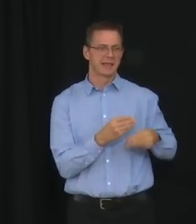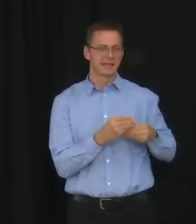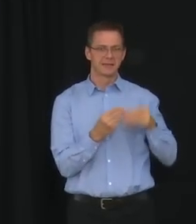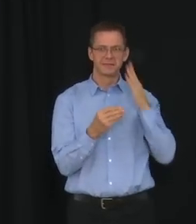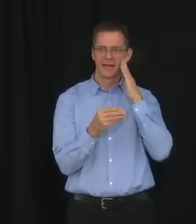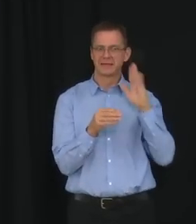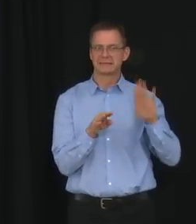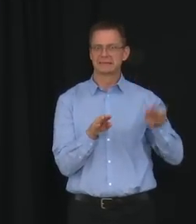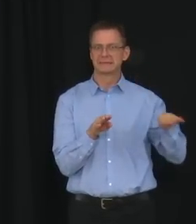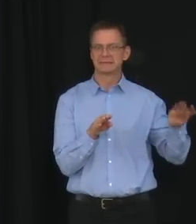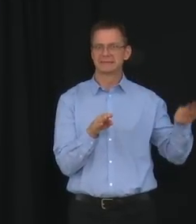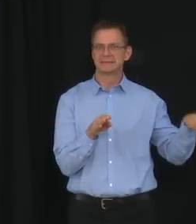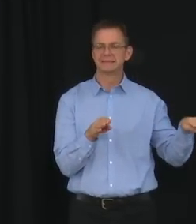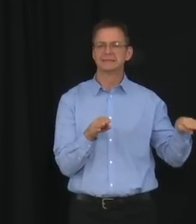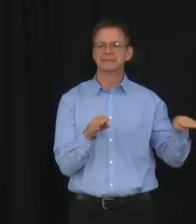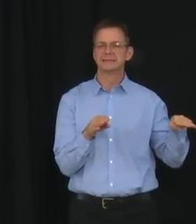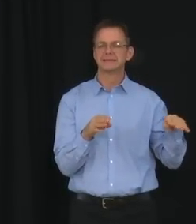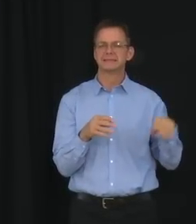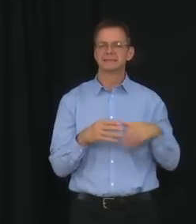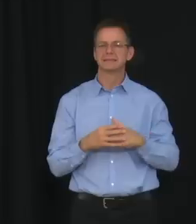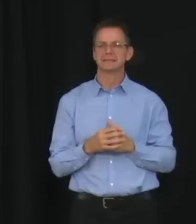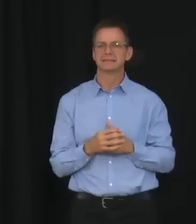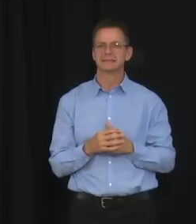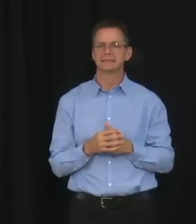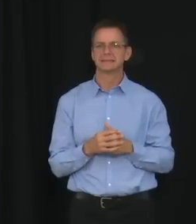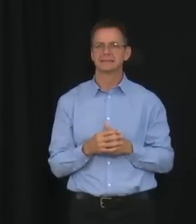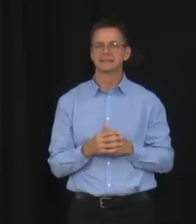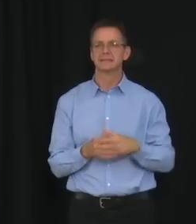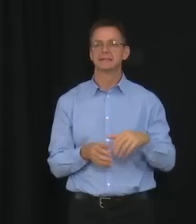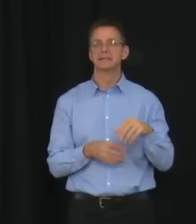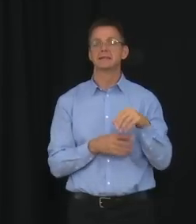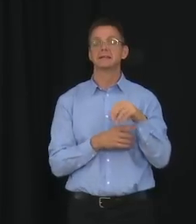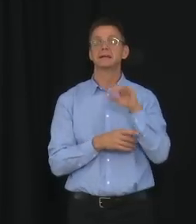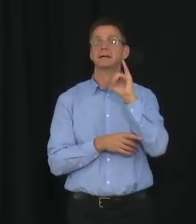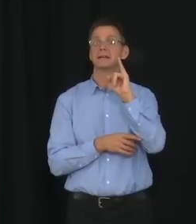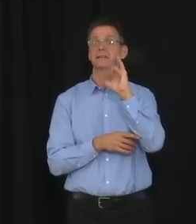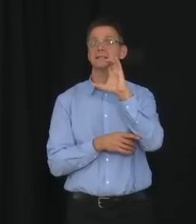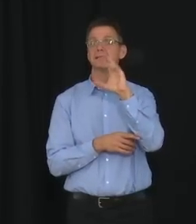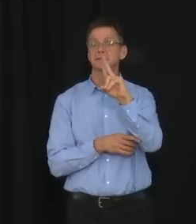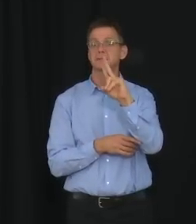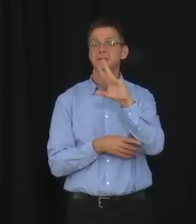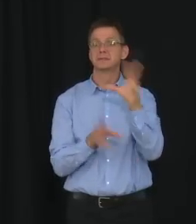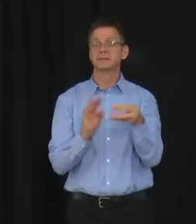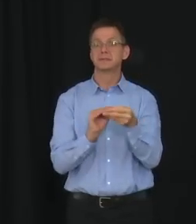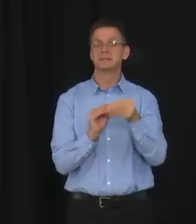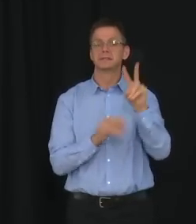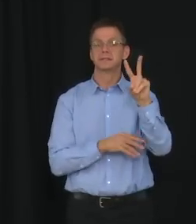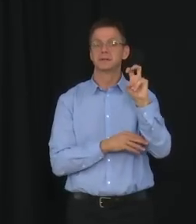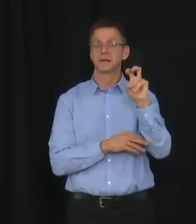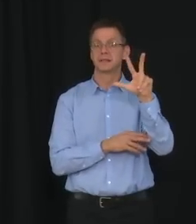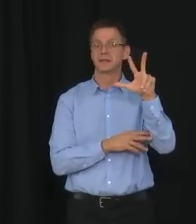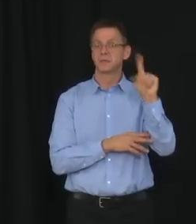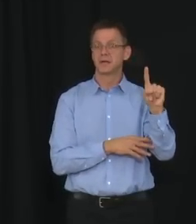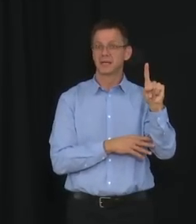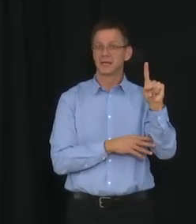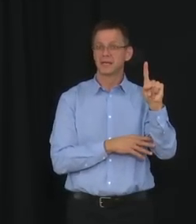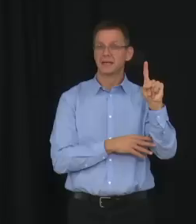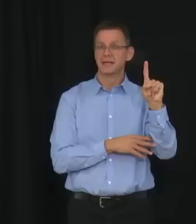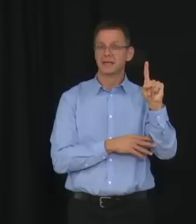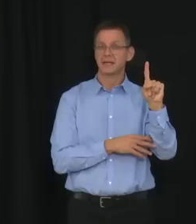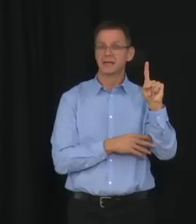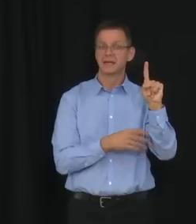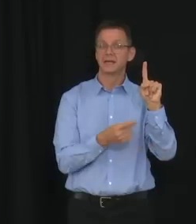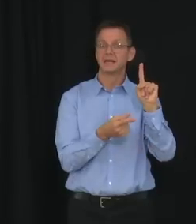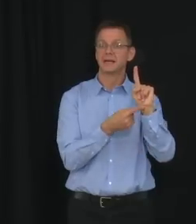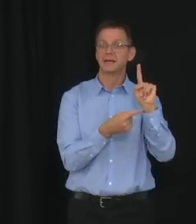have COVID. In the past 7 days, we have added an additional 59 surge beds. We now have a total of